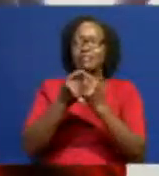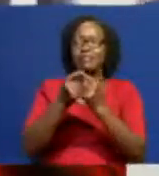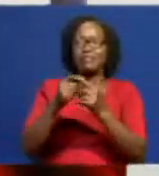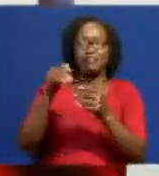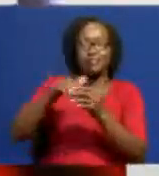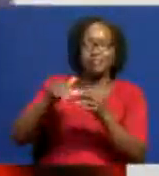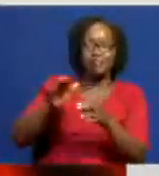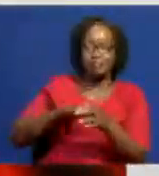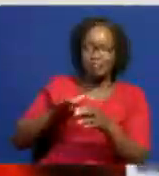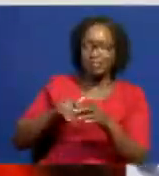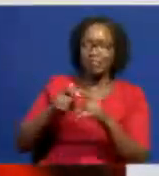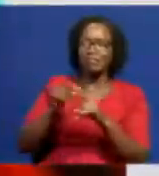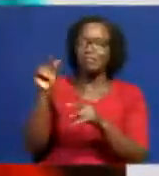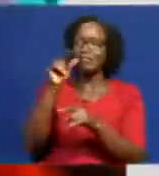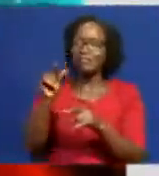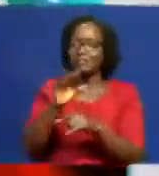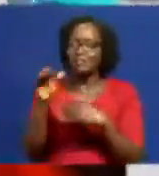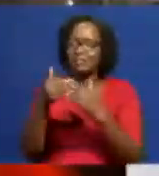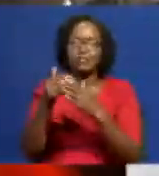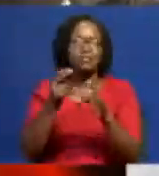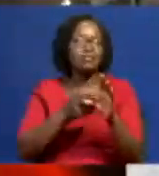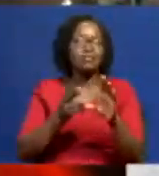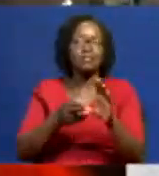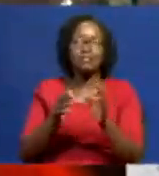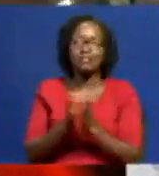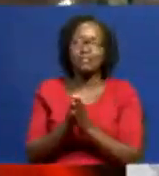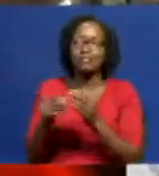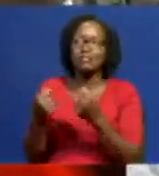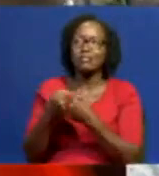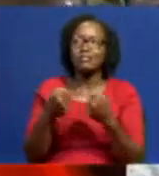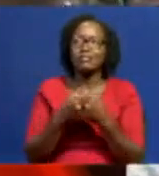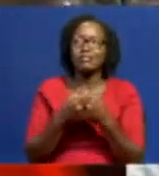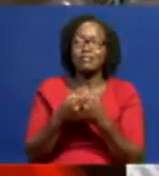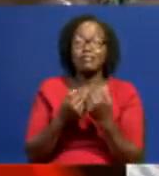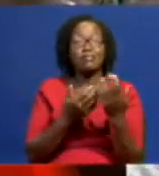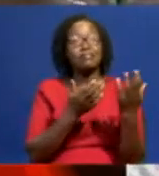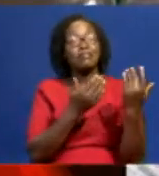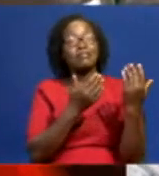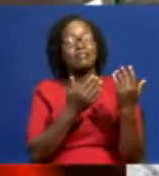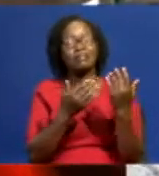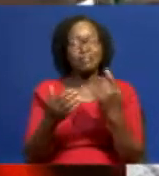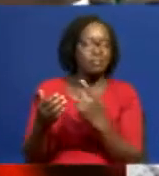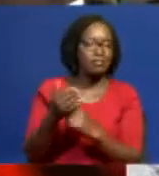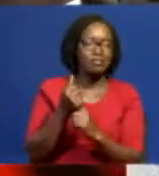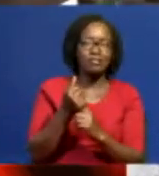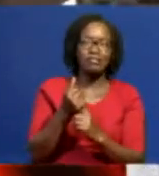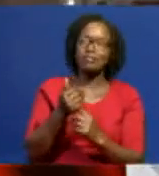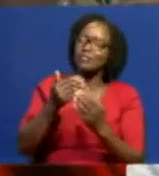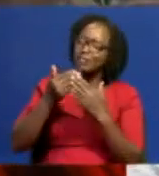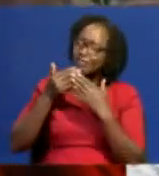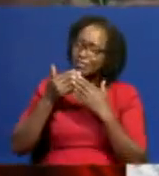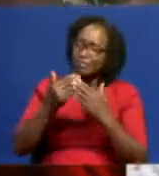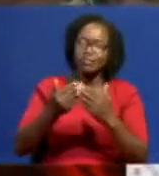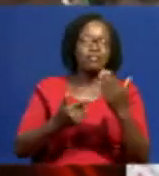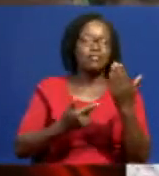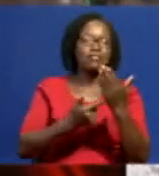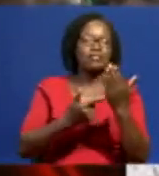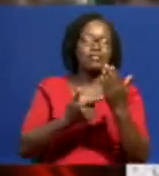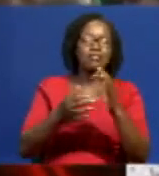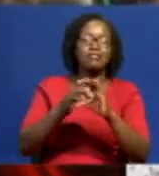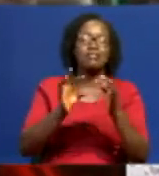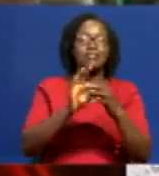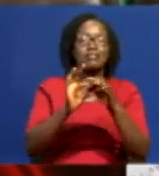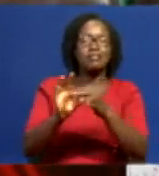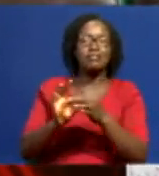women from the entire region, participate. This tournament has exceeded the expectations that I had, and I want to thank the technical coordinating